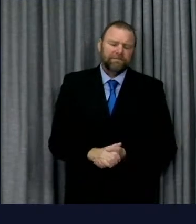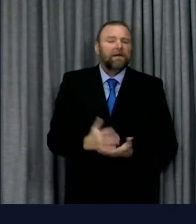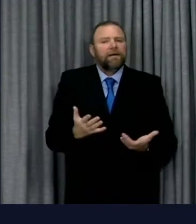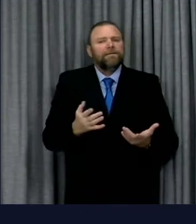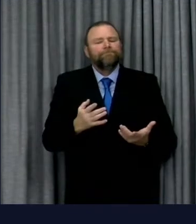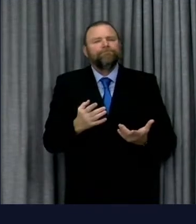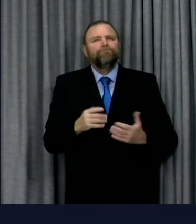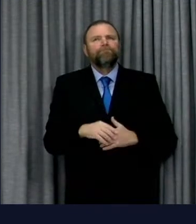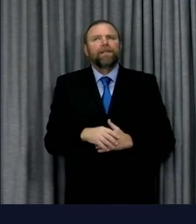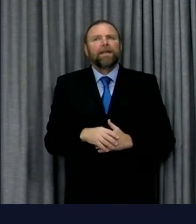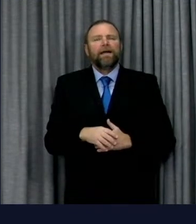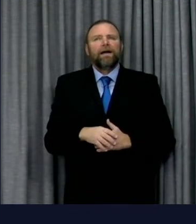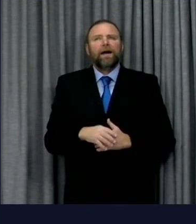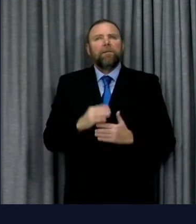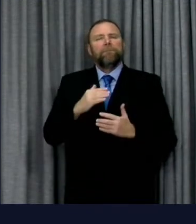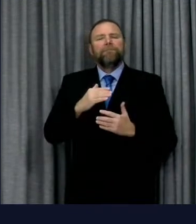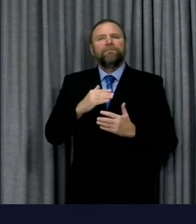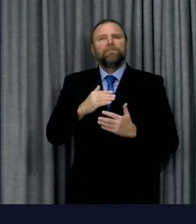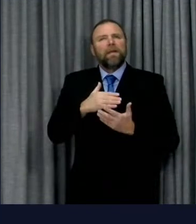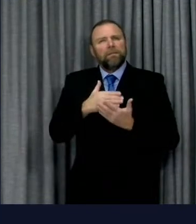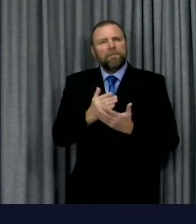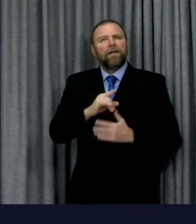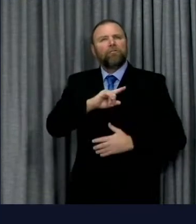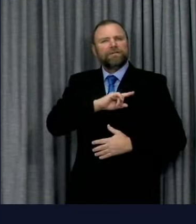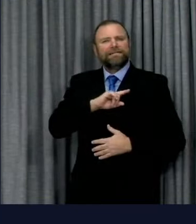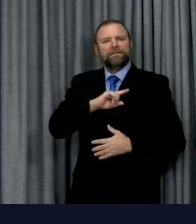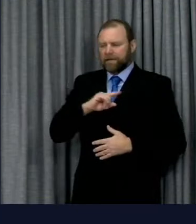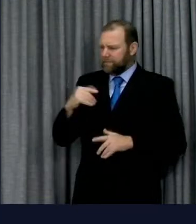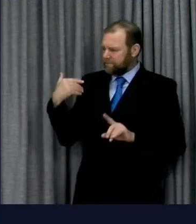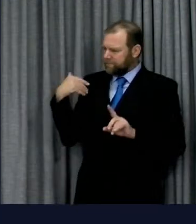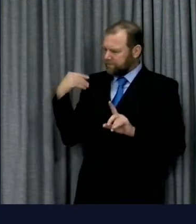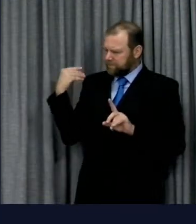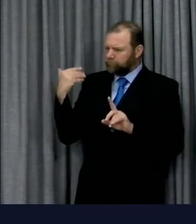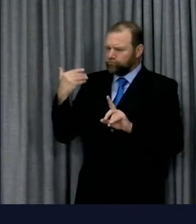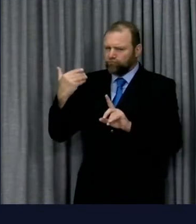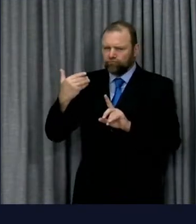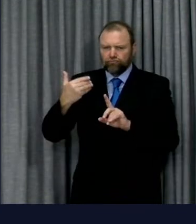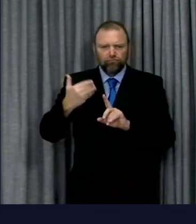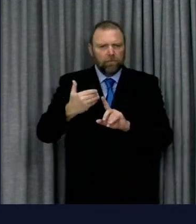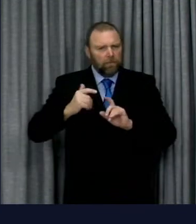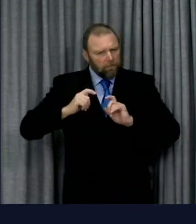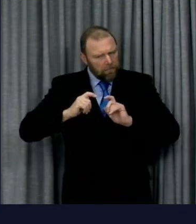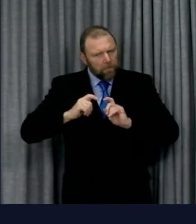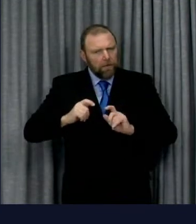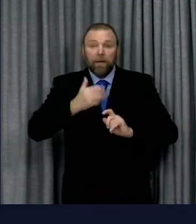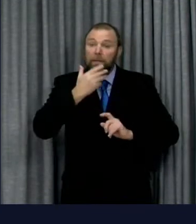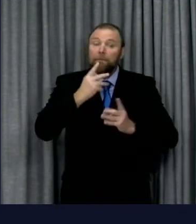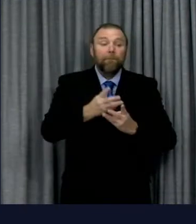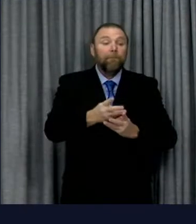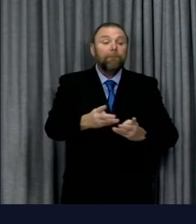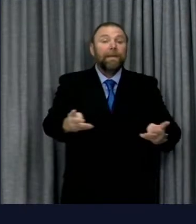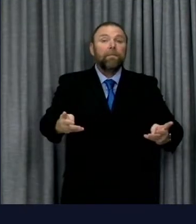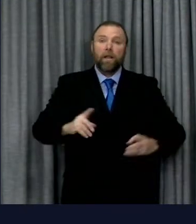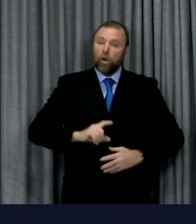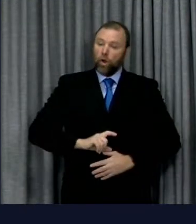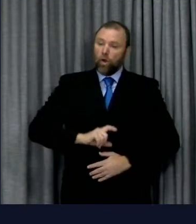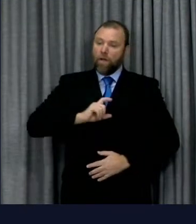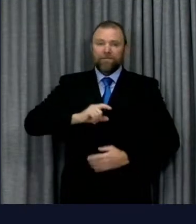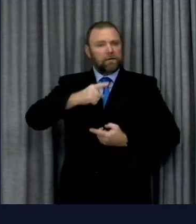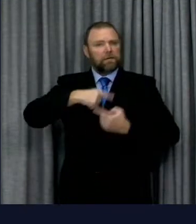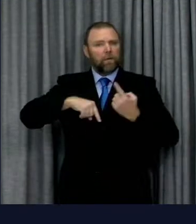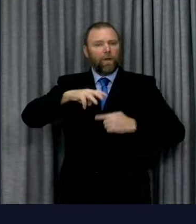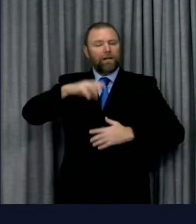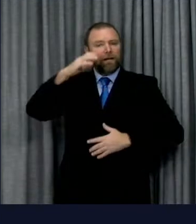of the reason why I think we have managed to sustain the confidence of the majority of people